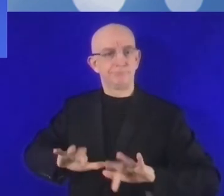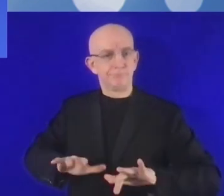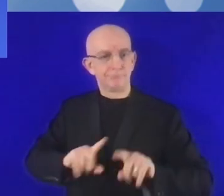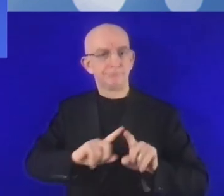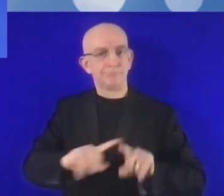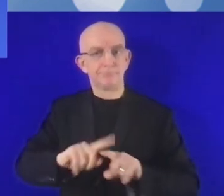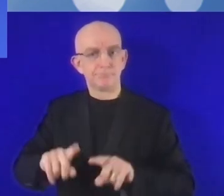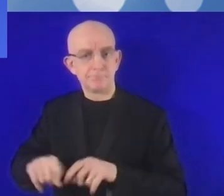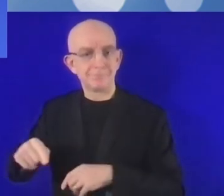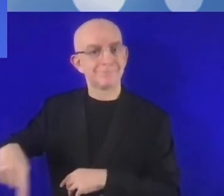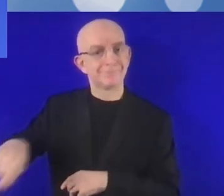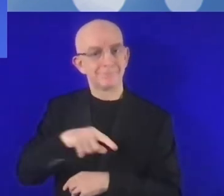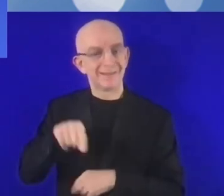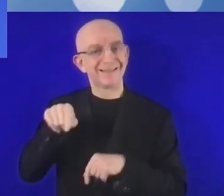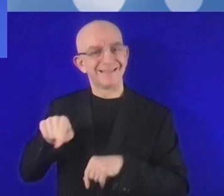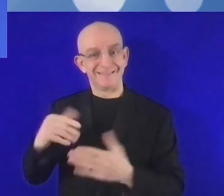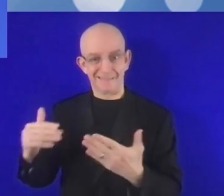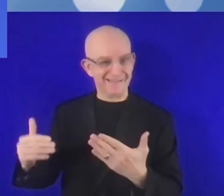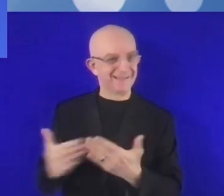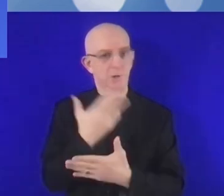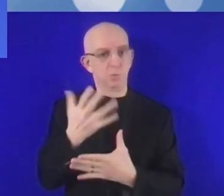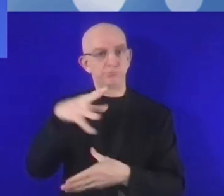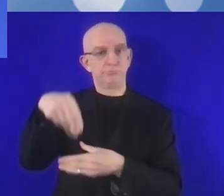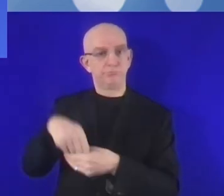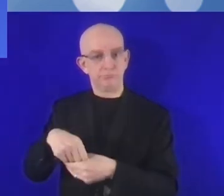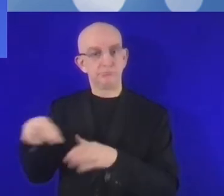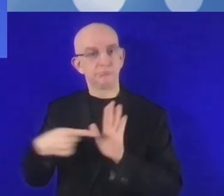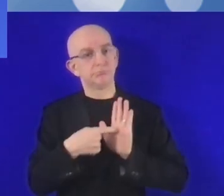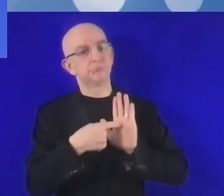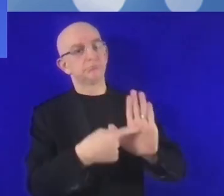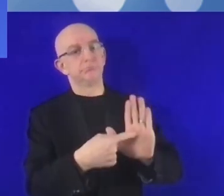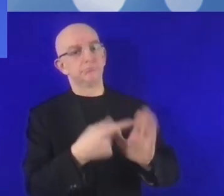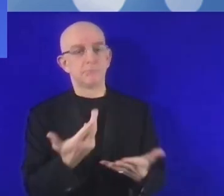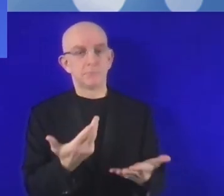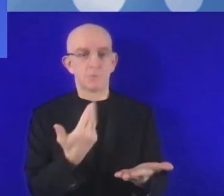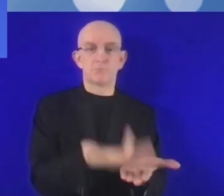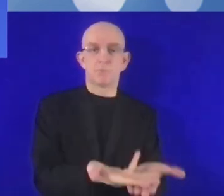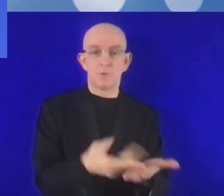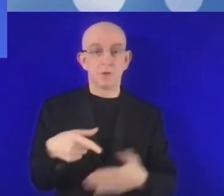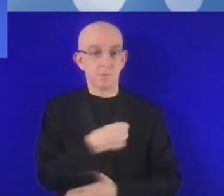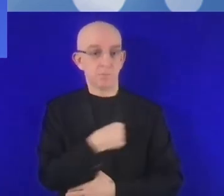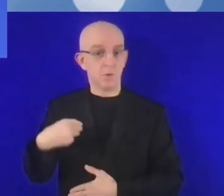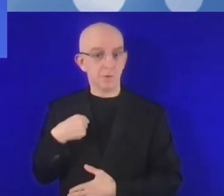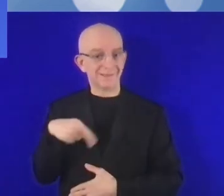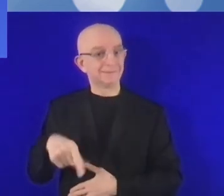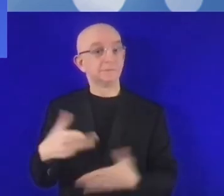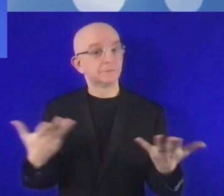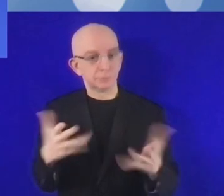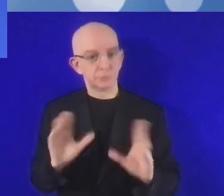Youth Summit. And so senior specialists are going to confront the younger